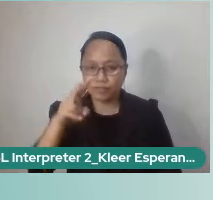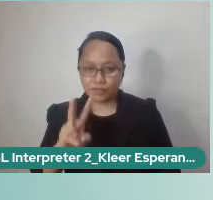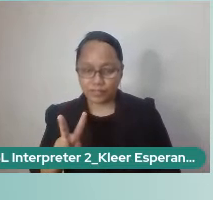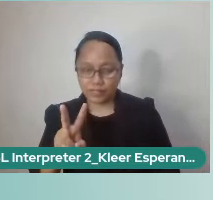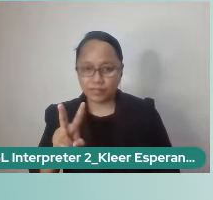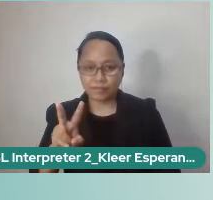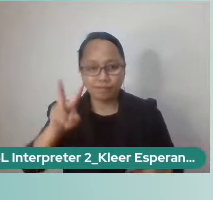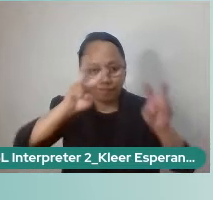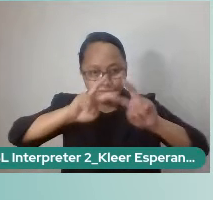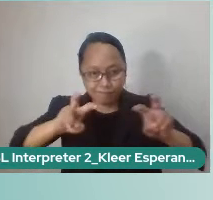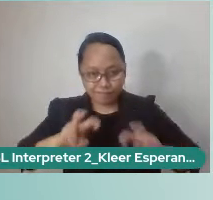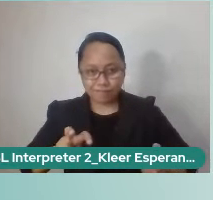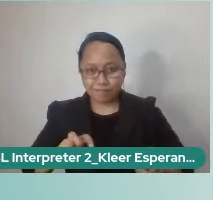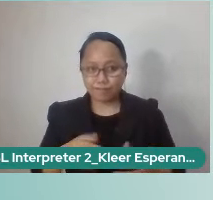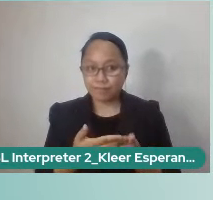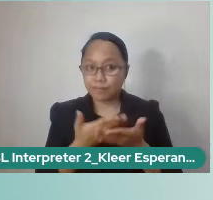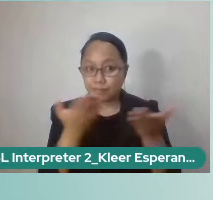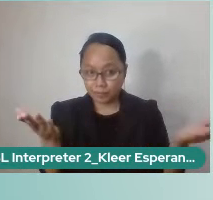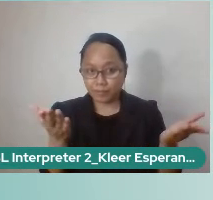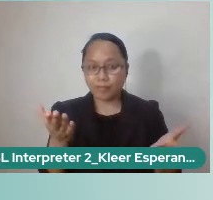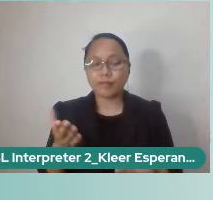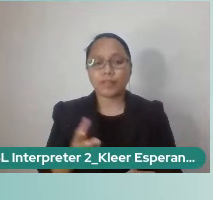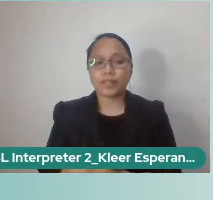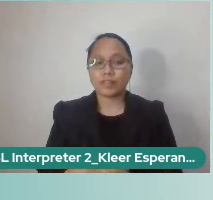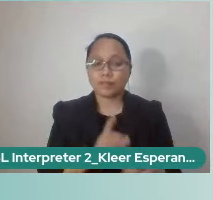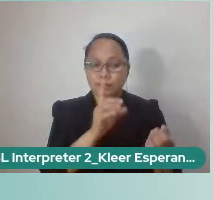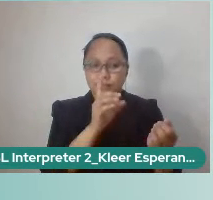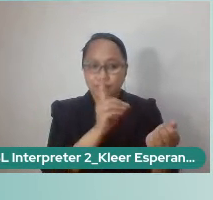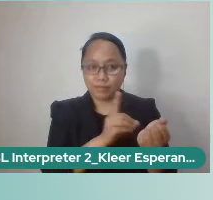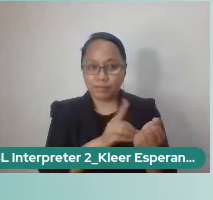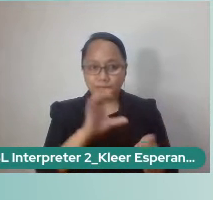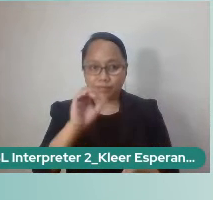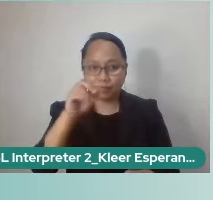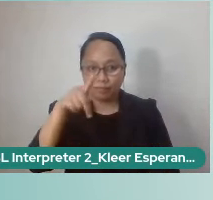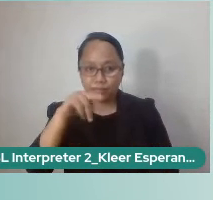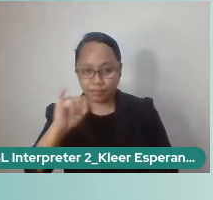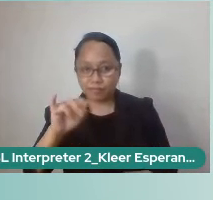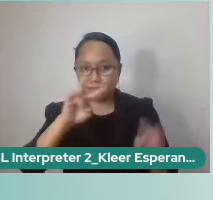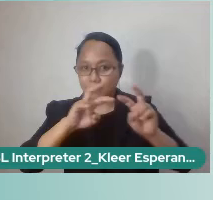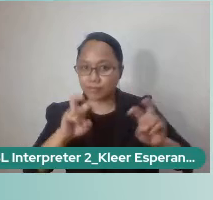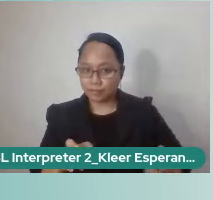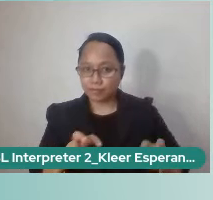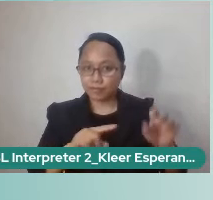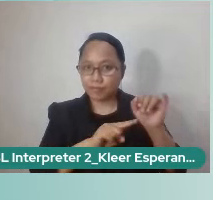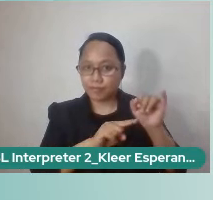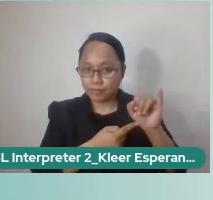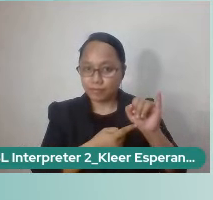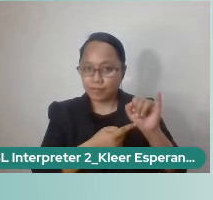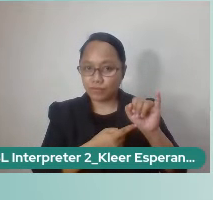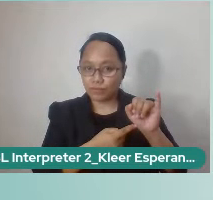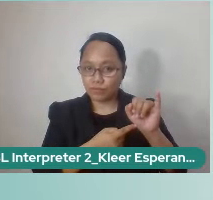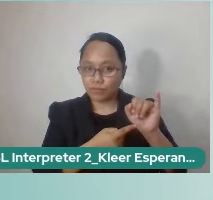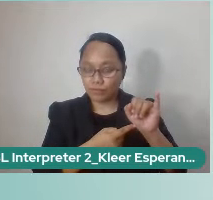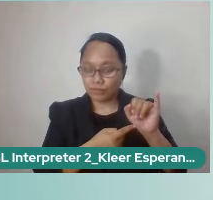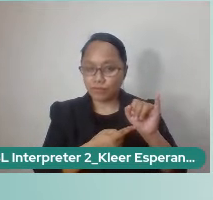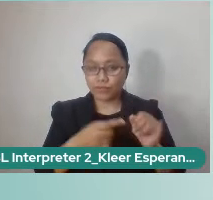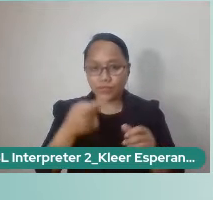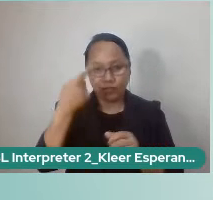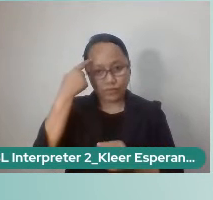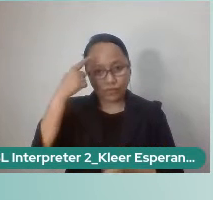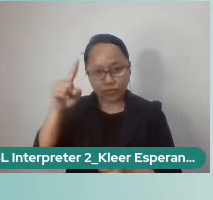to disclose that I'm co-PI of two investigator-initiated projects, one called COMPASS and one called Elimination of Cervical